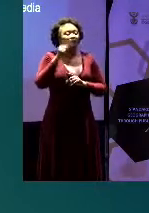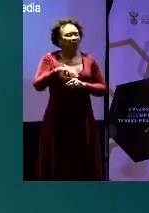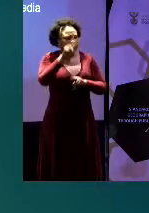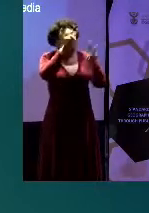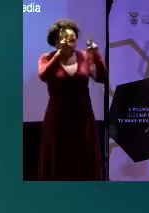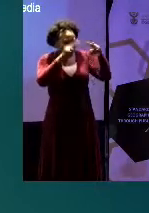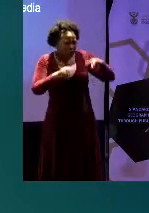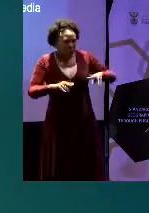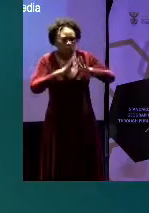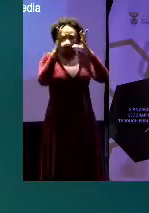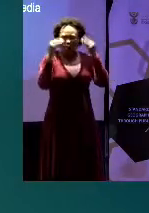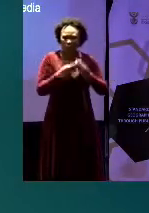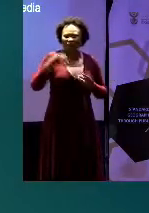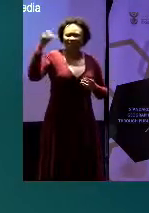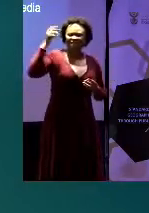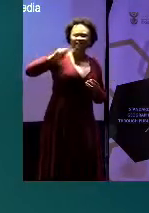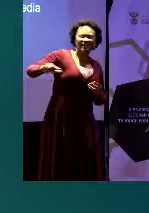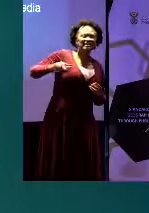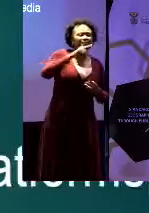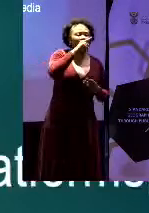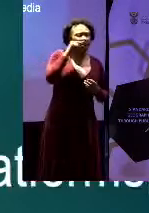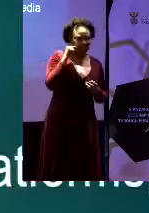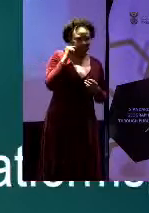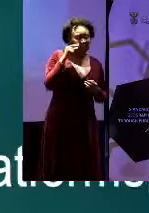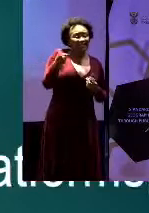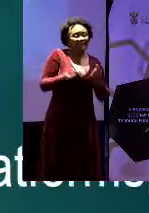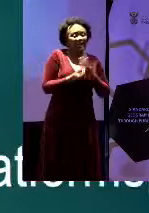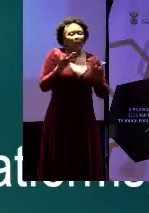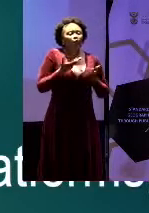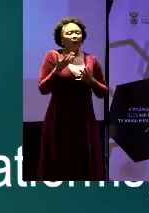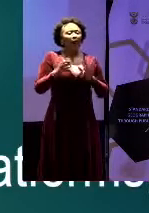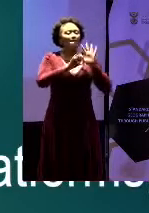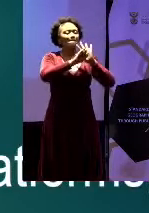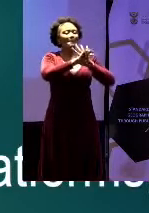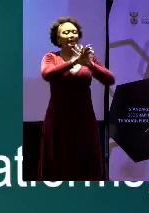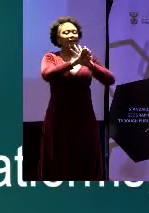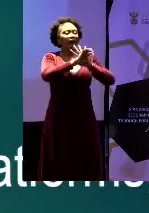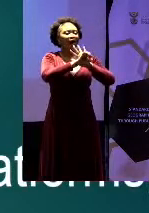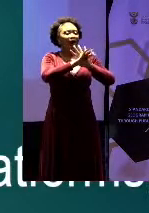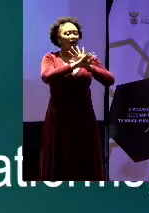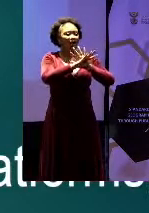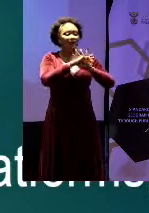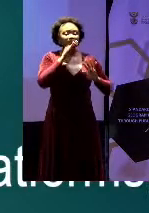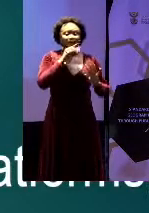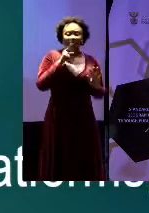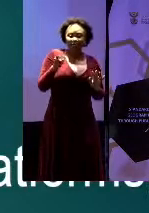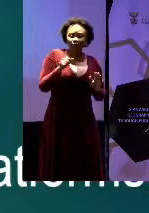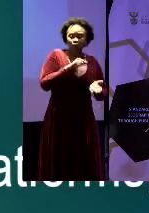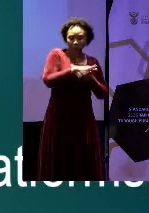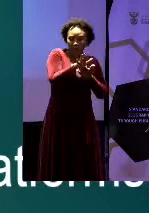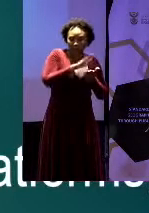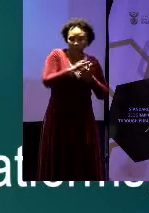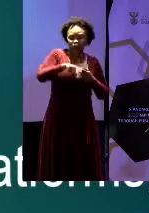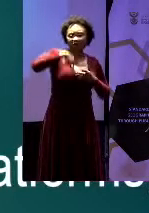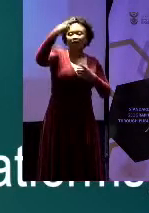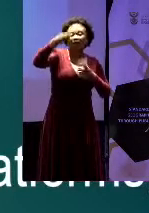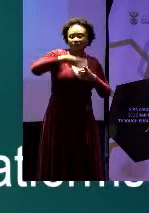Cape. And this was through a media statement. And this was published on the following